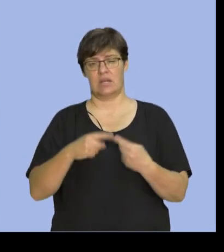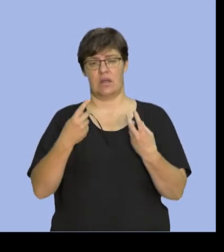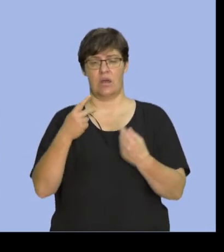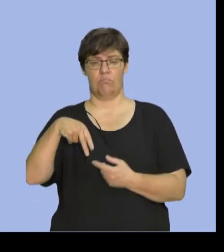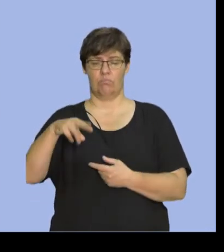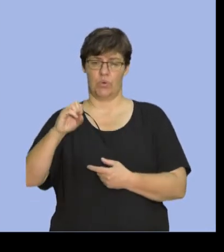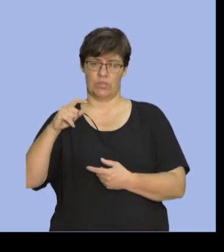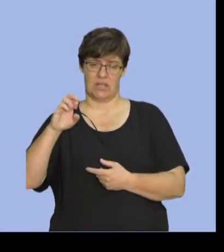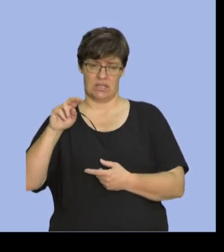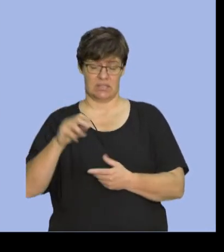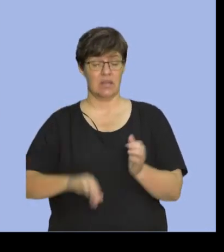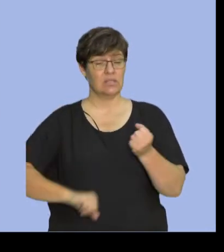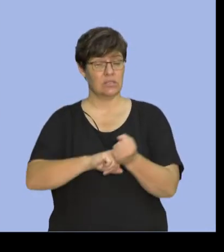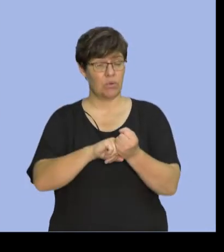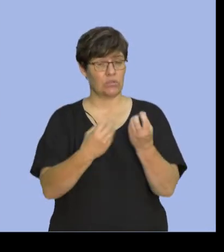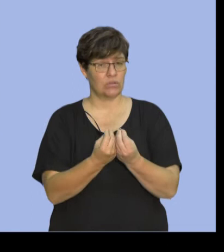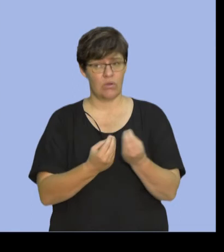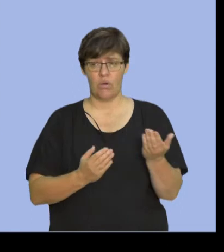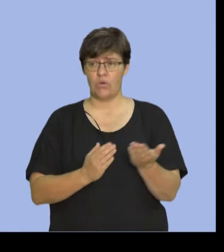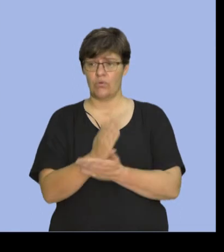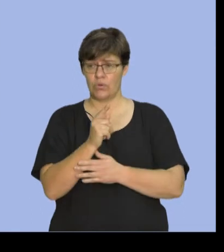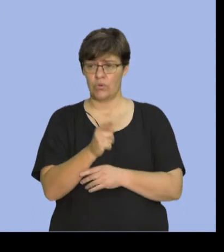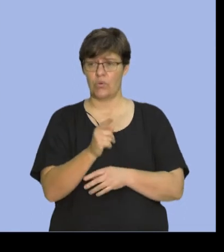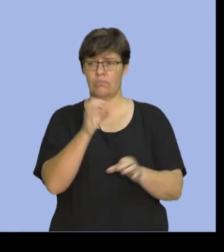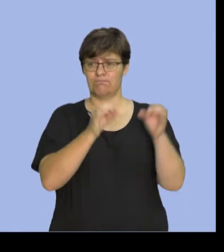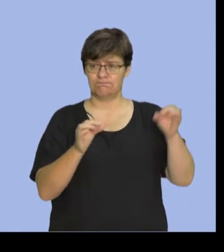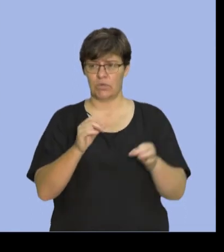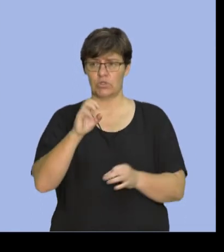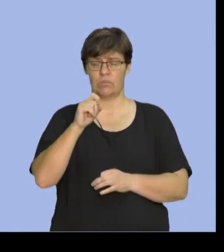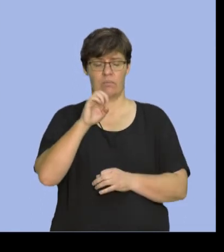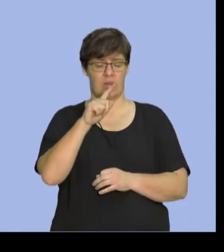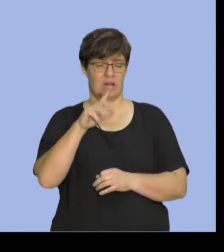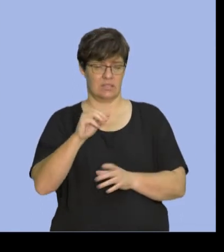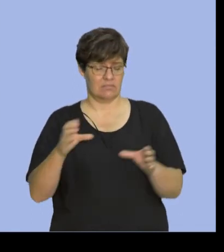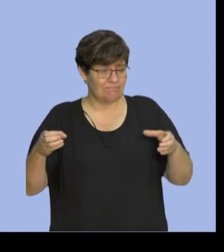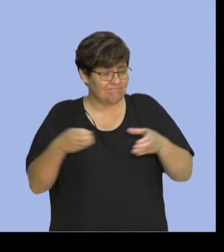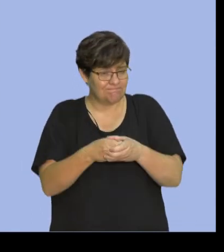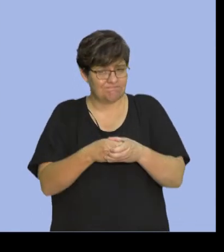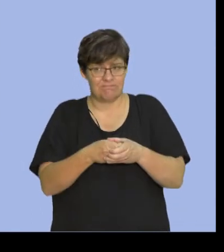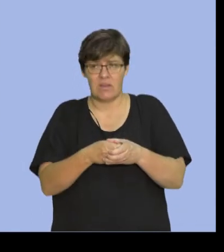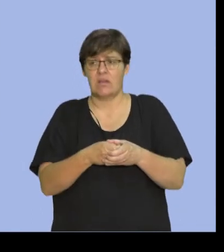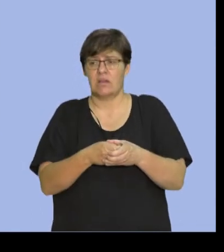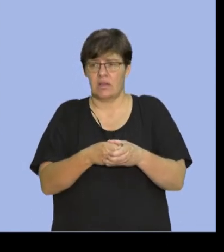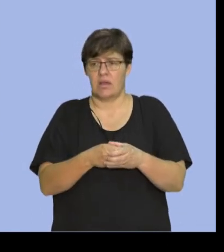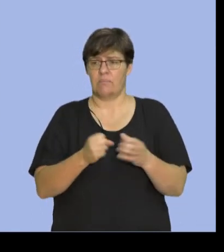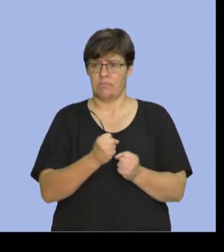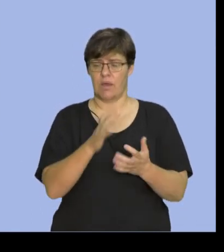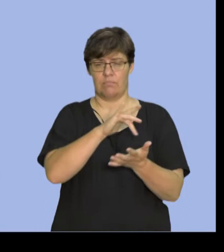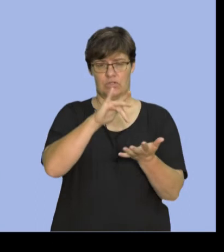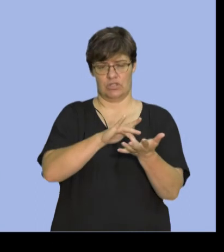supported together by the cytoplasmic microtubules, which keep them held in position in the protein